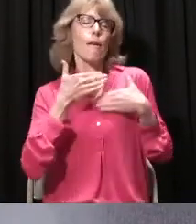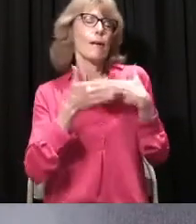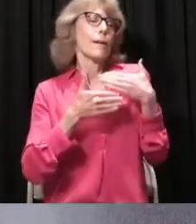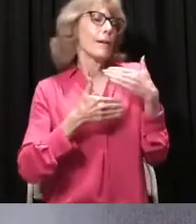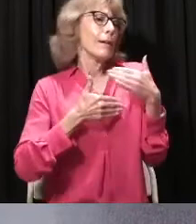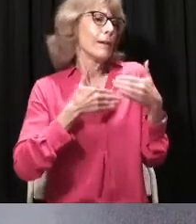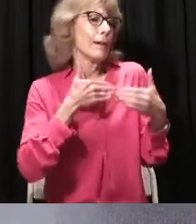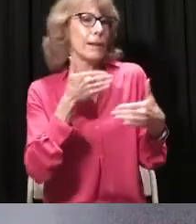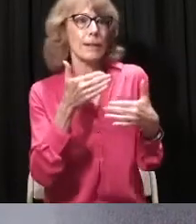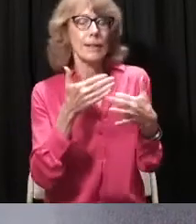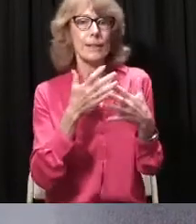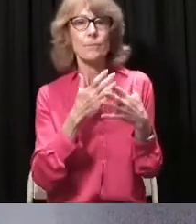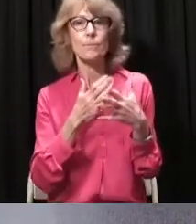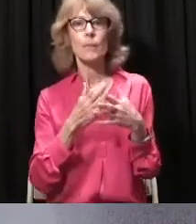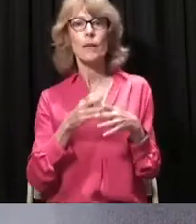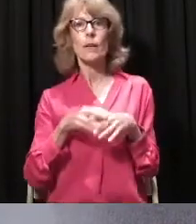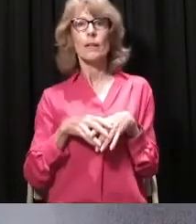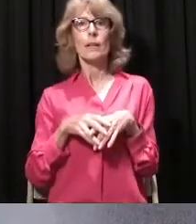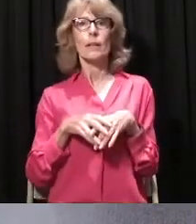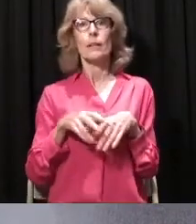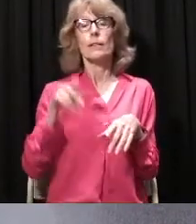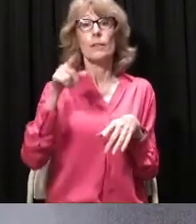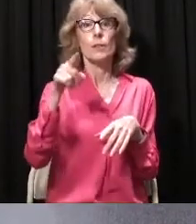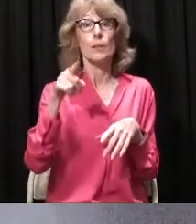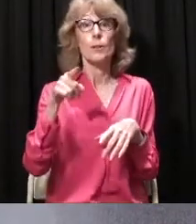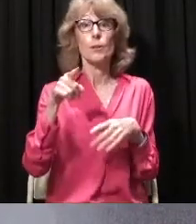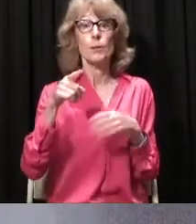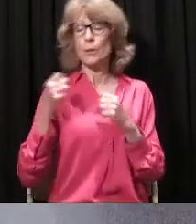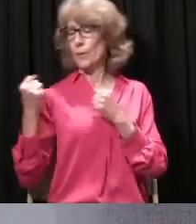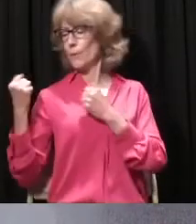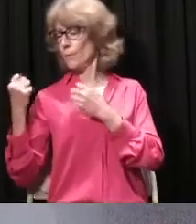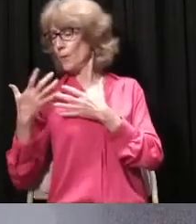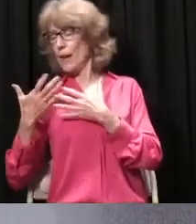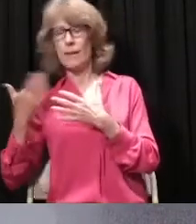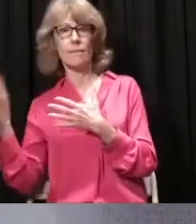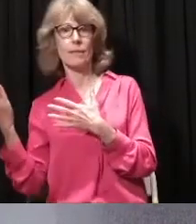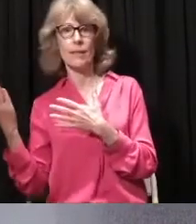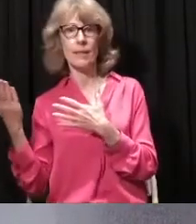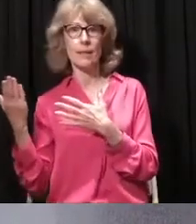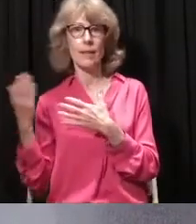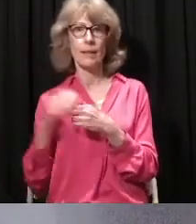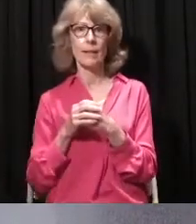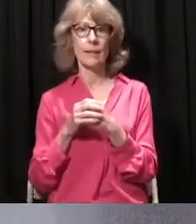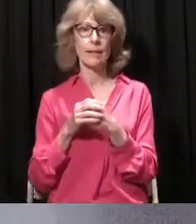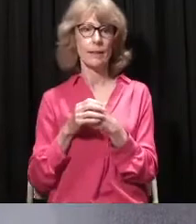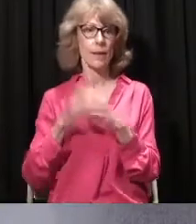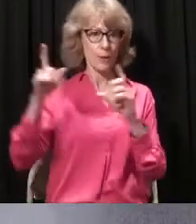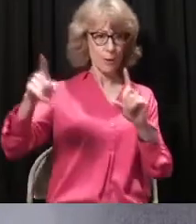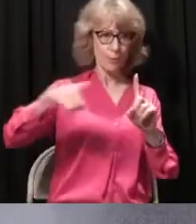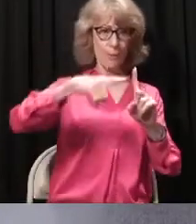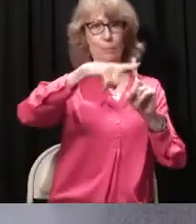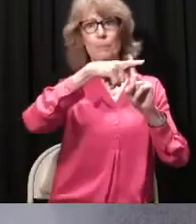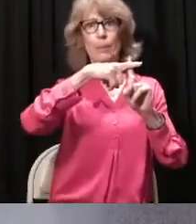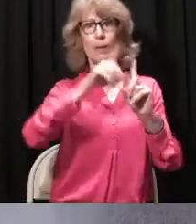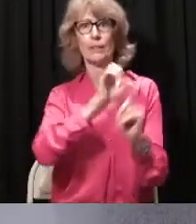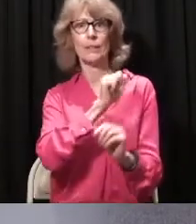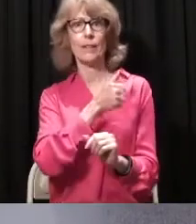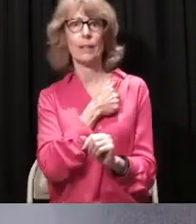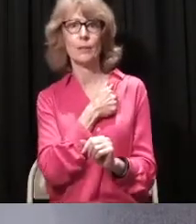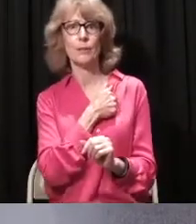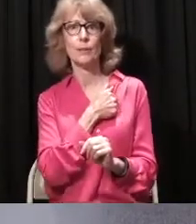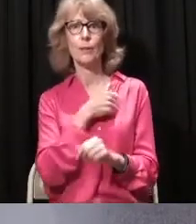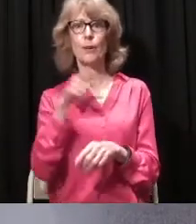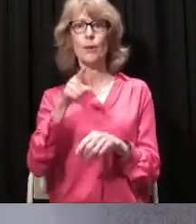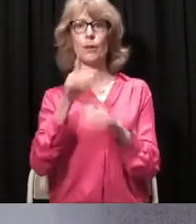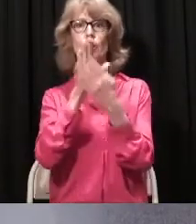perspective. Like, it's the you that you're not bothered when bad things happen. You just roll with it. You know what you're supposed to do. You're calm. People want